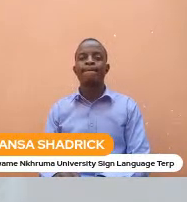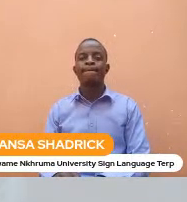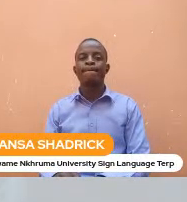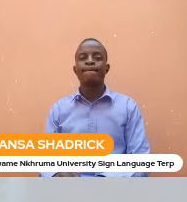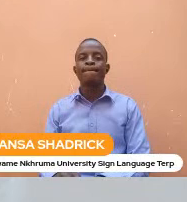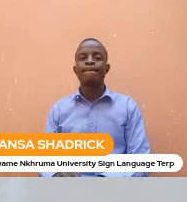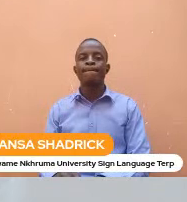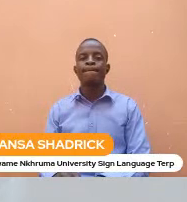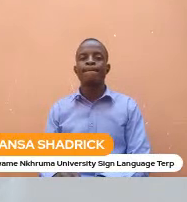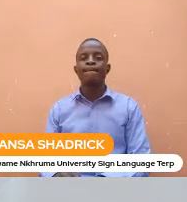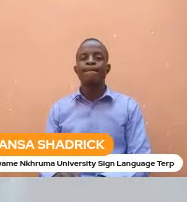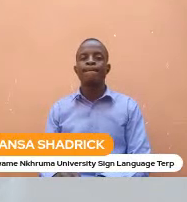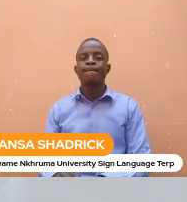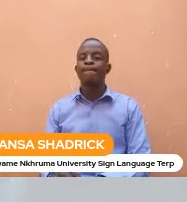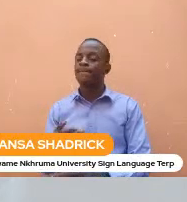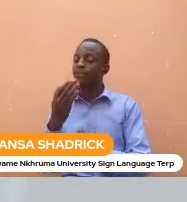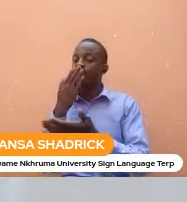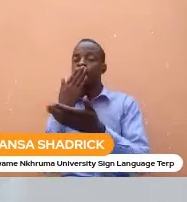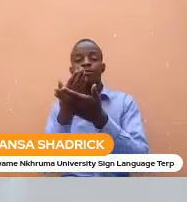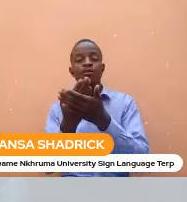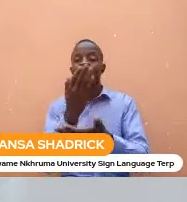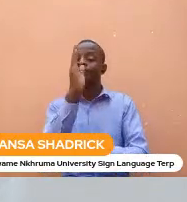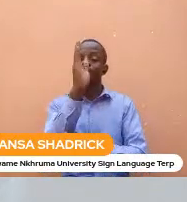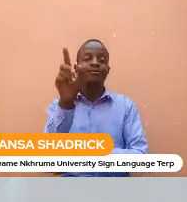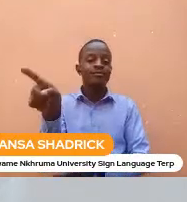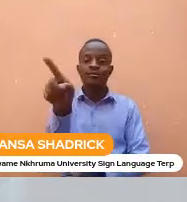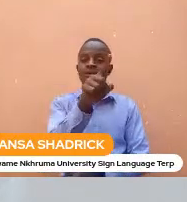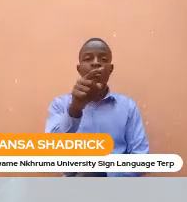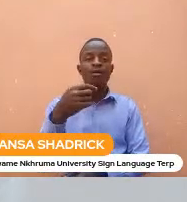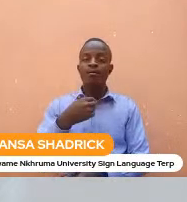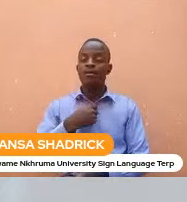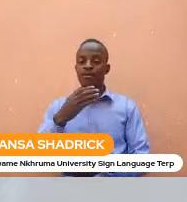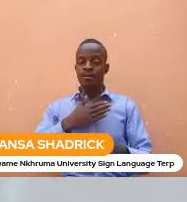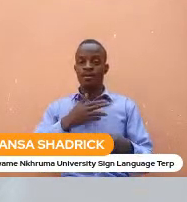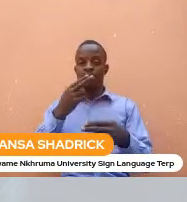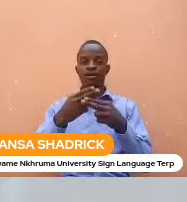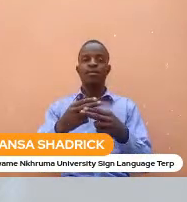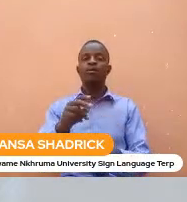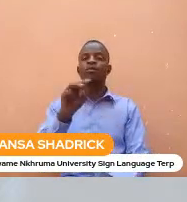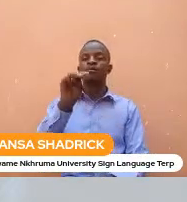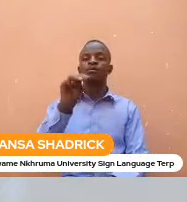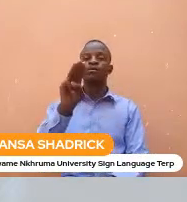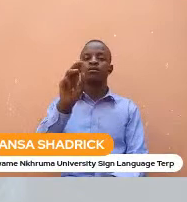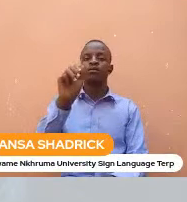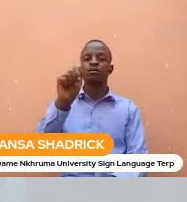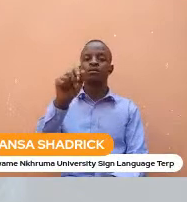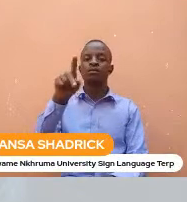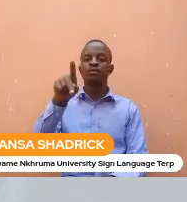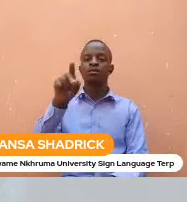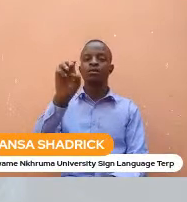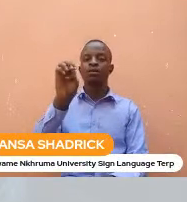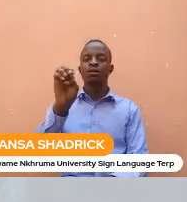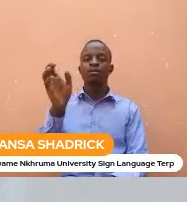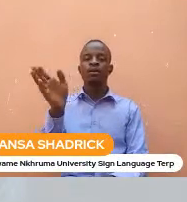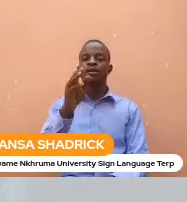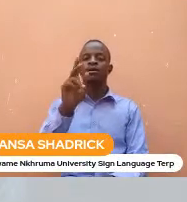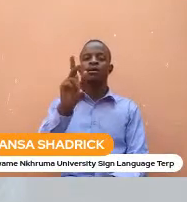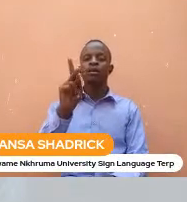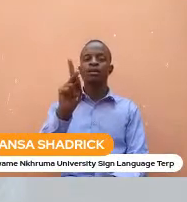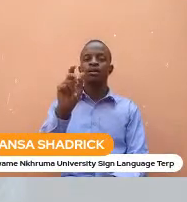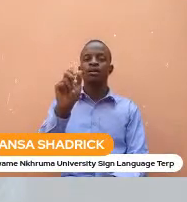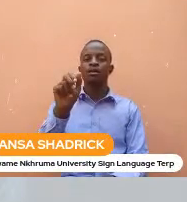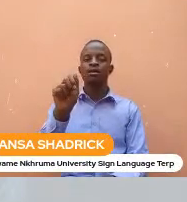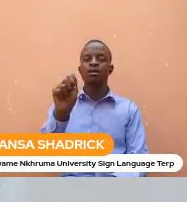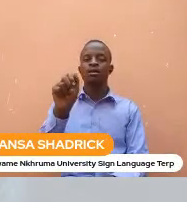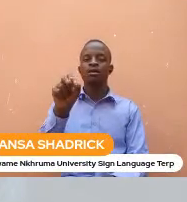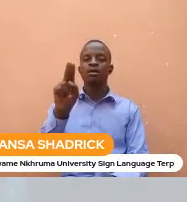Okay, good afternoon, everybody. My name is Mwape Kaunda. I am from Planned Parenthood Association of Zambia. I'm a youth volunteer